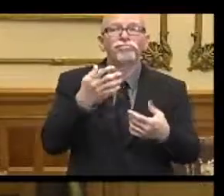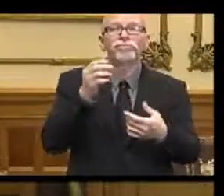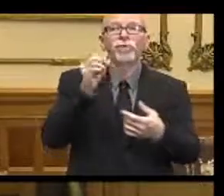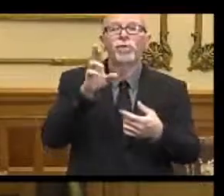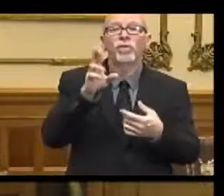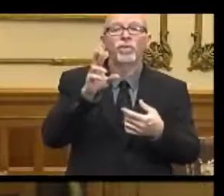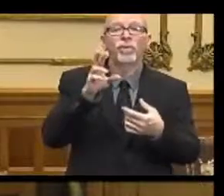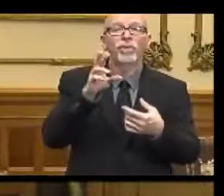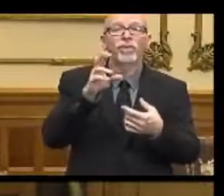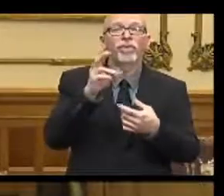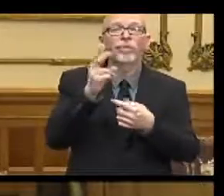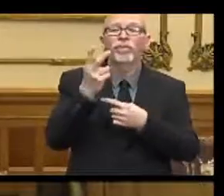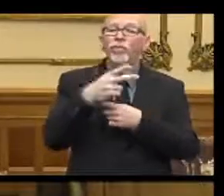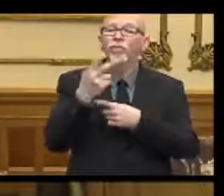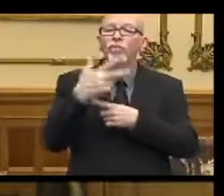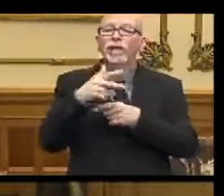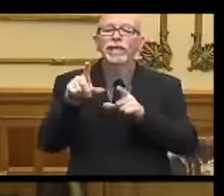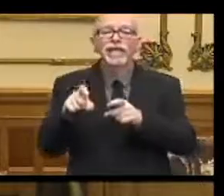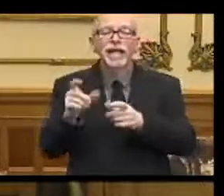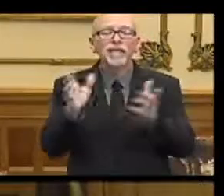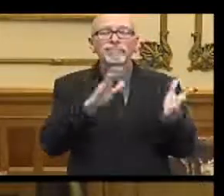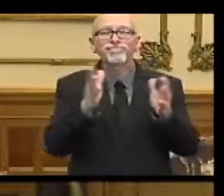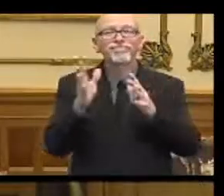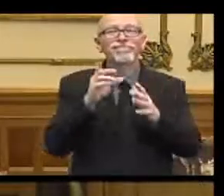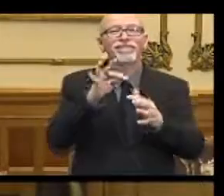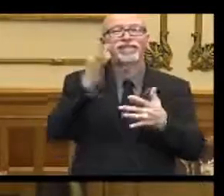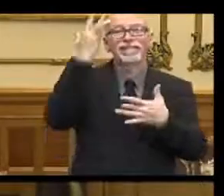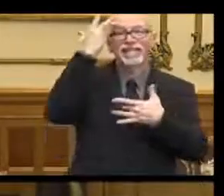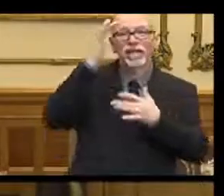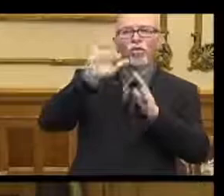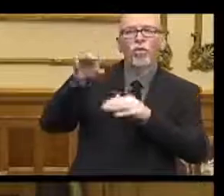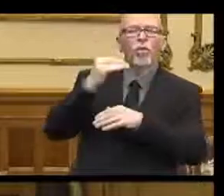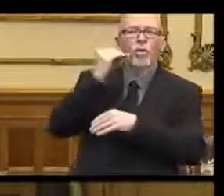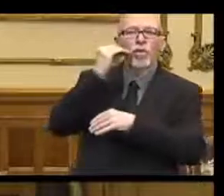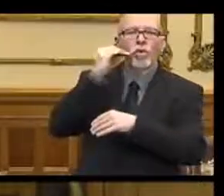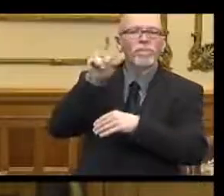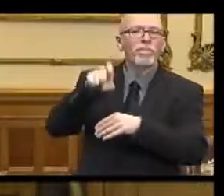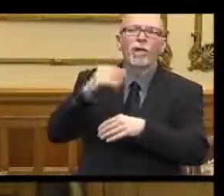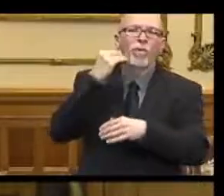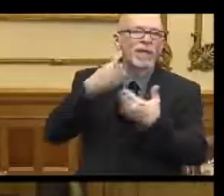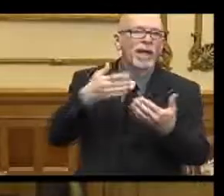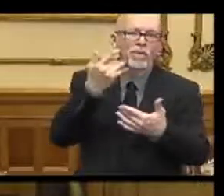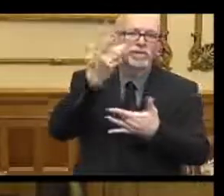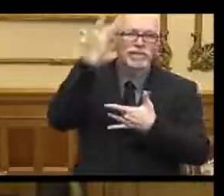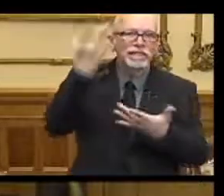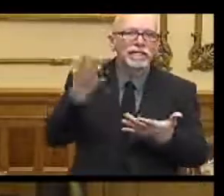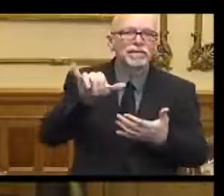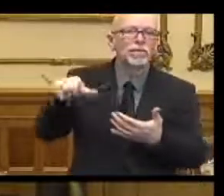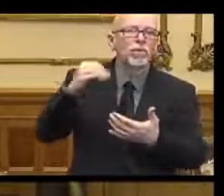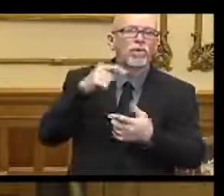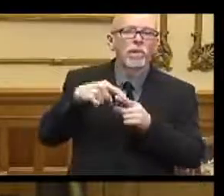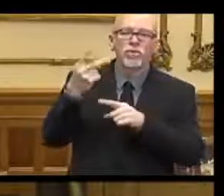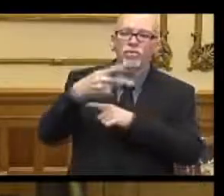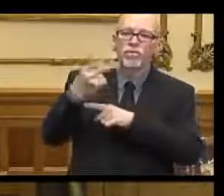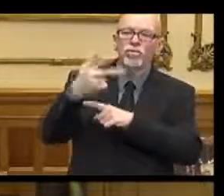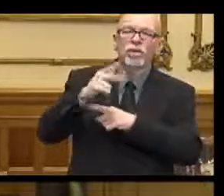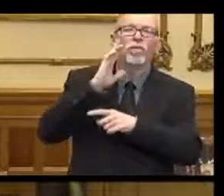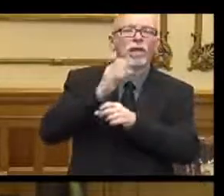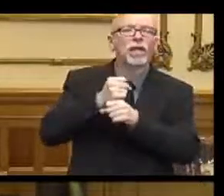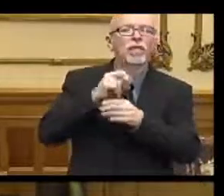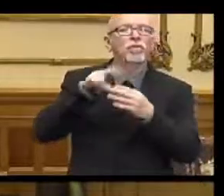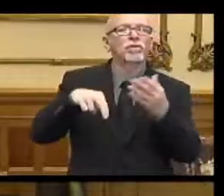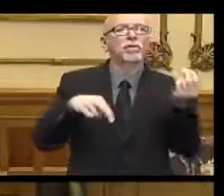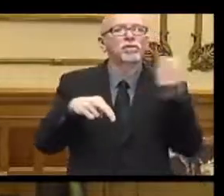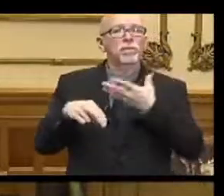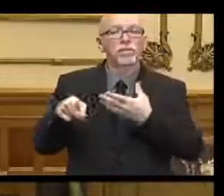that 2 to 3 day test. So you're sick, you go home, you've got to be home anyway because you're sick, but in 2 days or 3 days we have back whether that